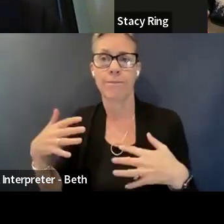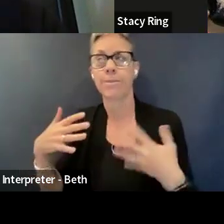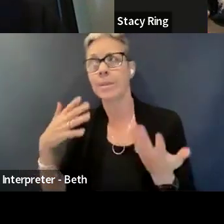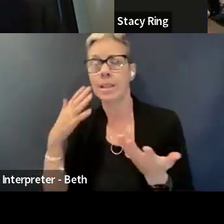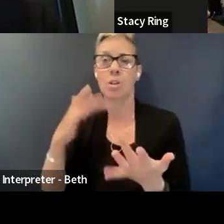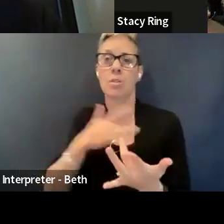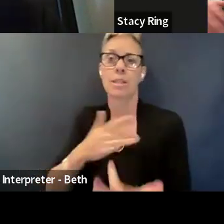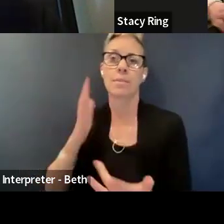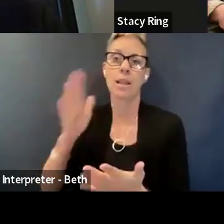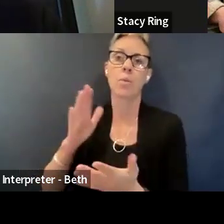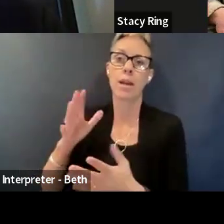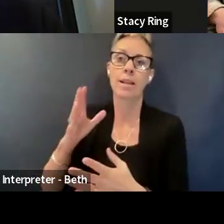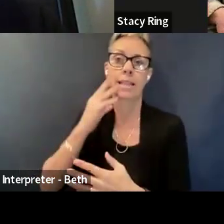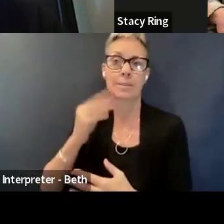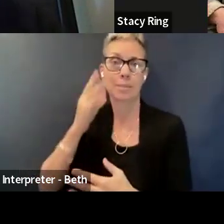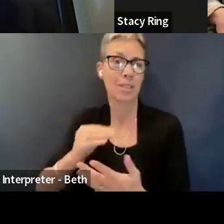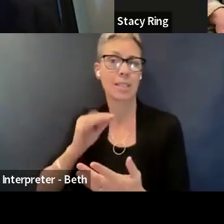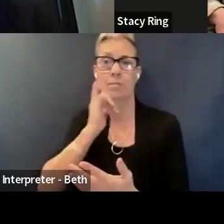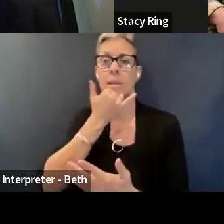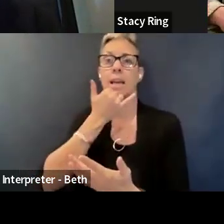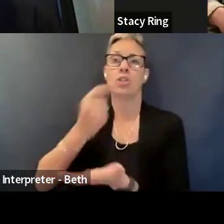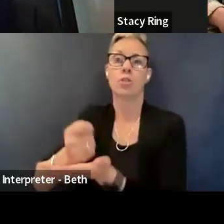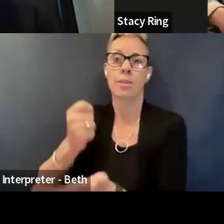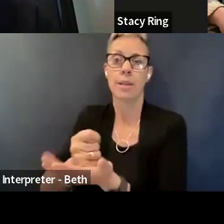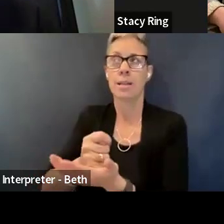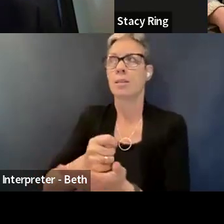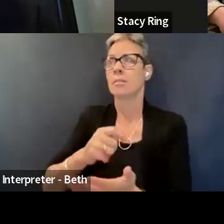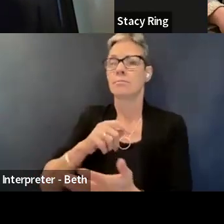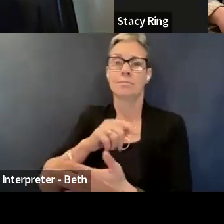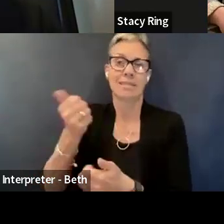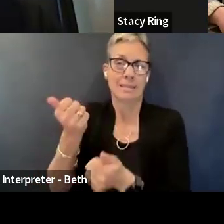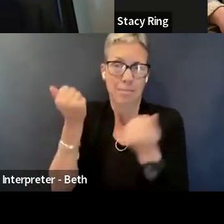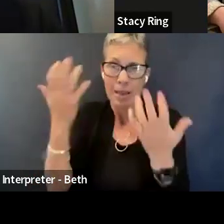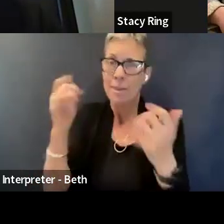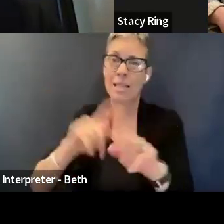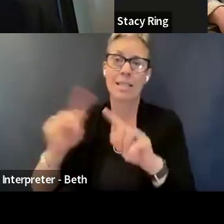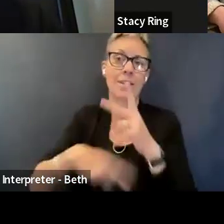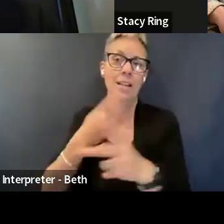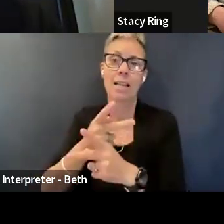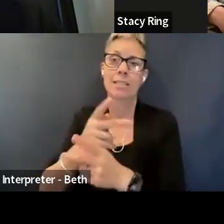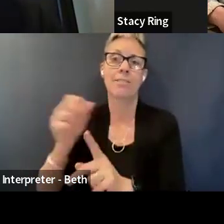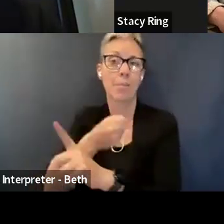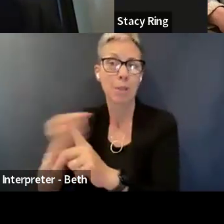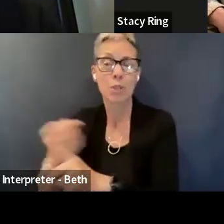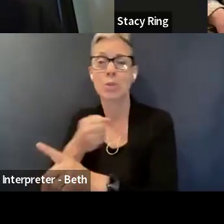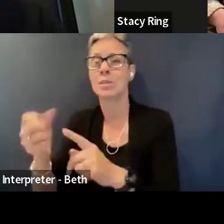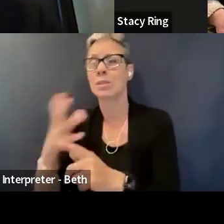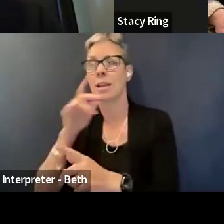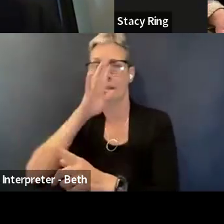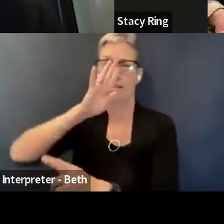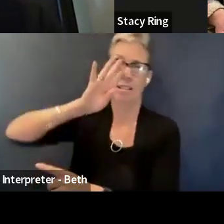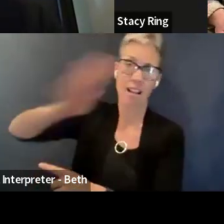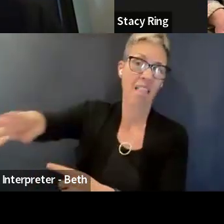mistreatment, physical and financial, as well as sexual and other forms of abuse, as well as just outright